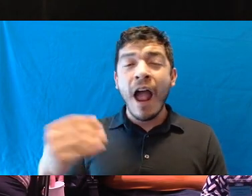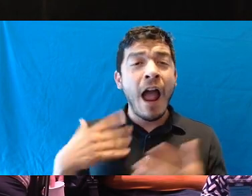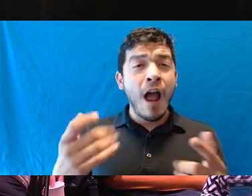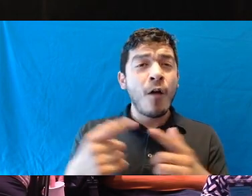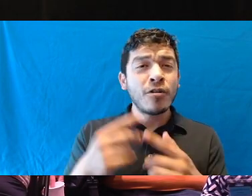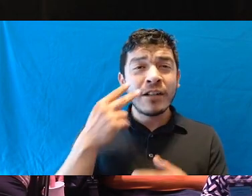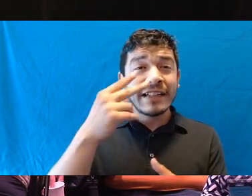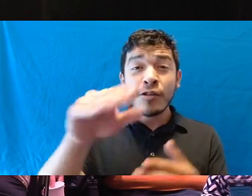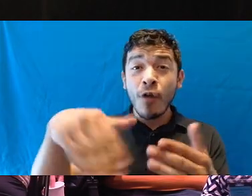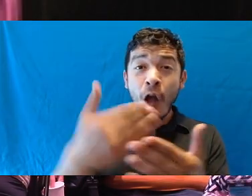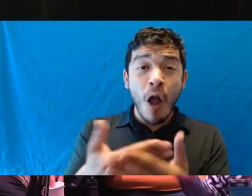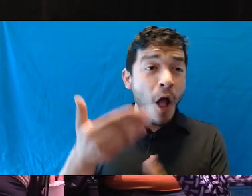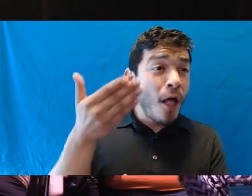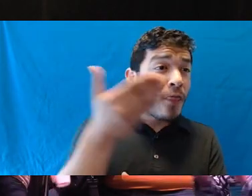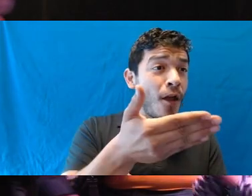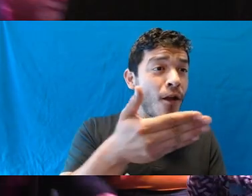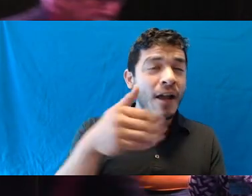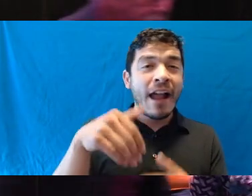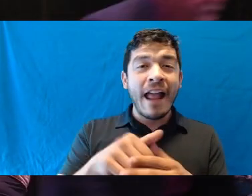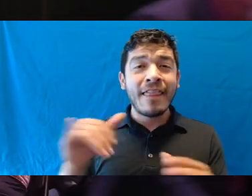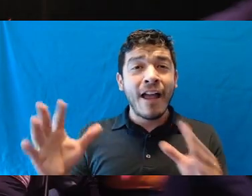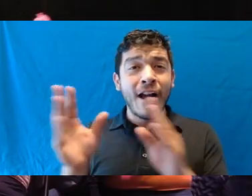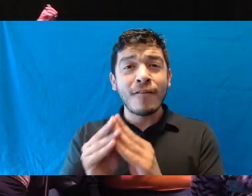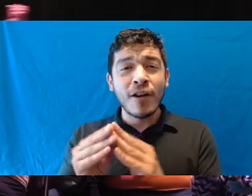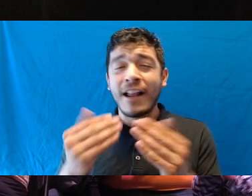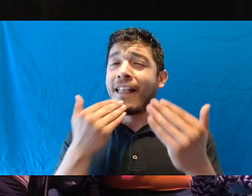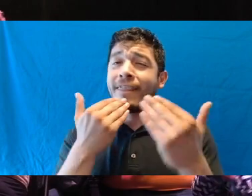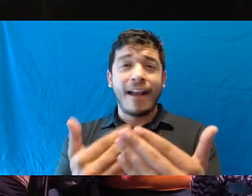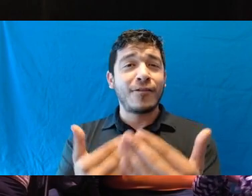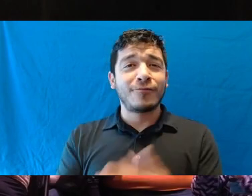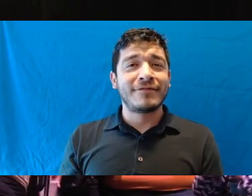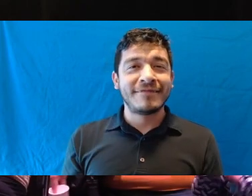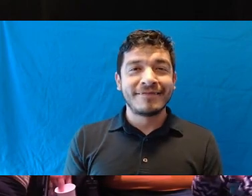in the convening. Thank you.